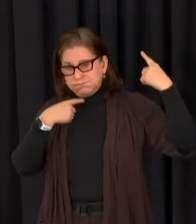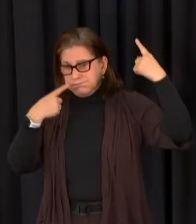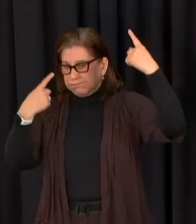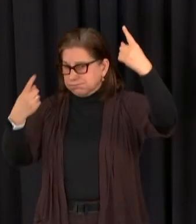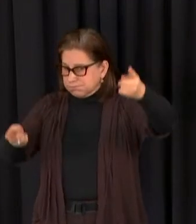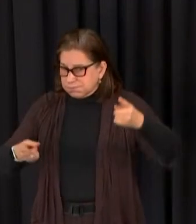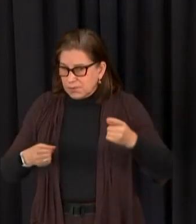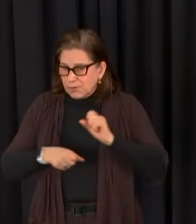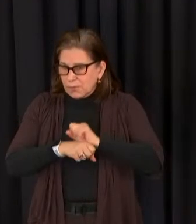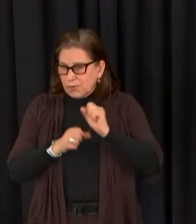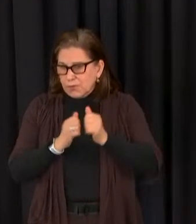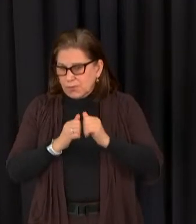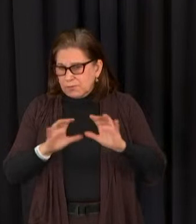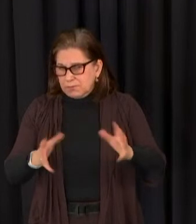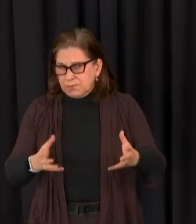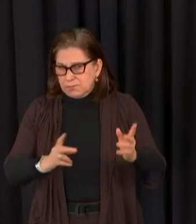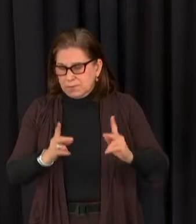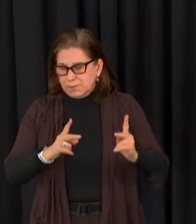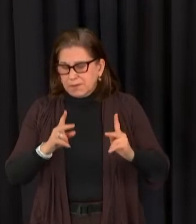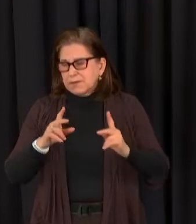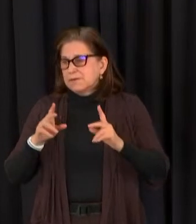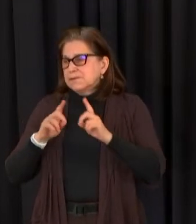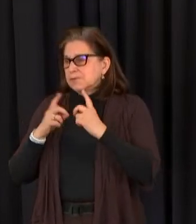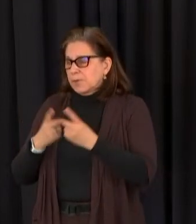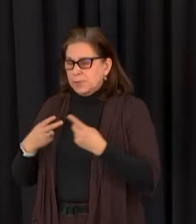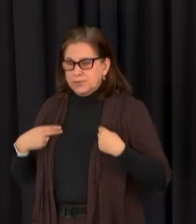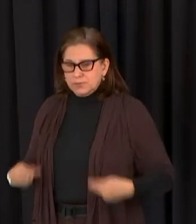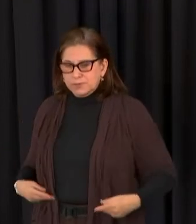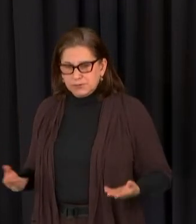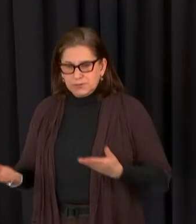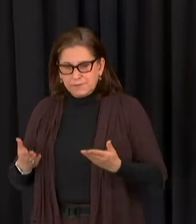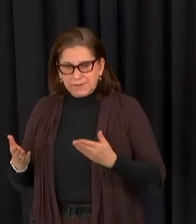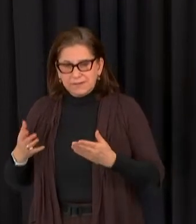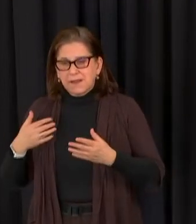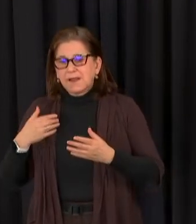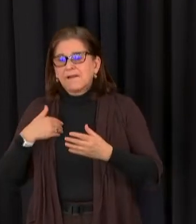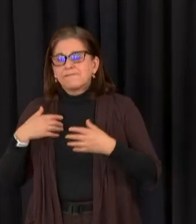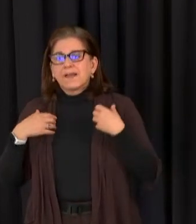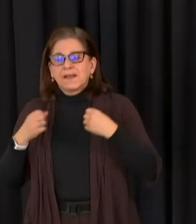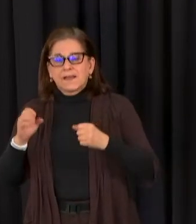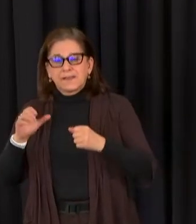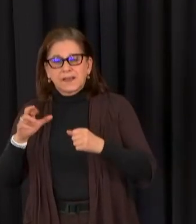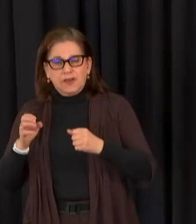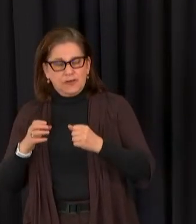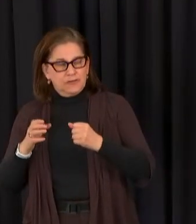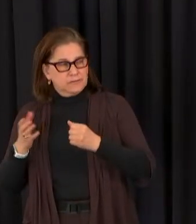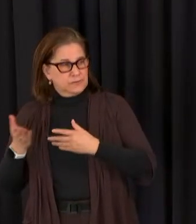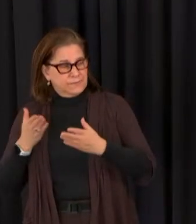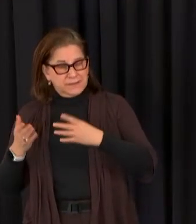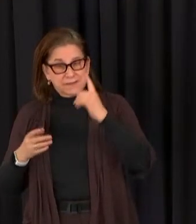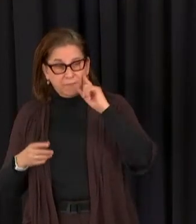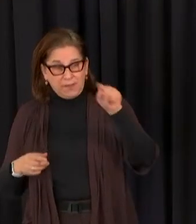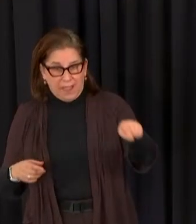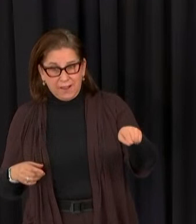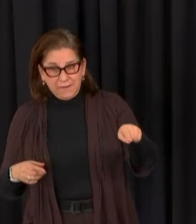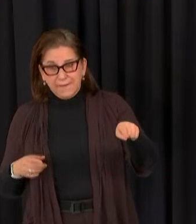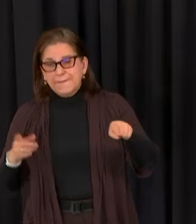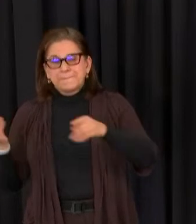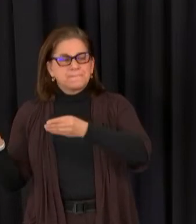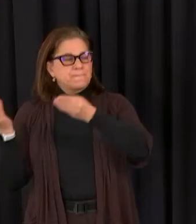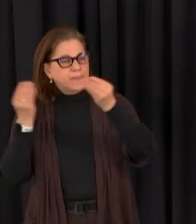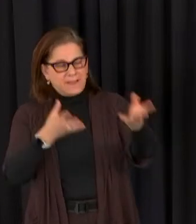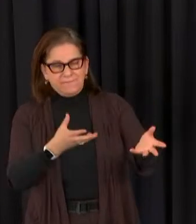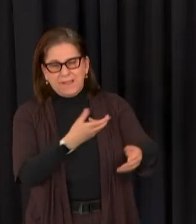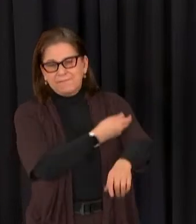very closely with the Department of Human Services and Unity Healthcare, which is the provider or the operator of that program, to vaccinate